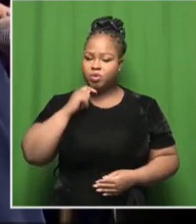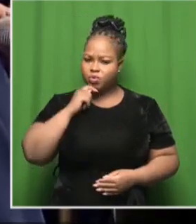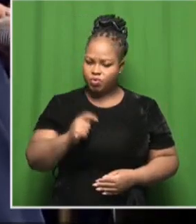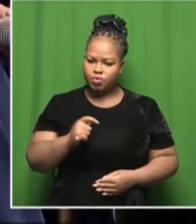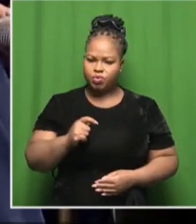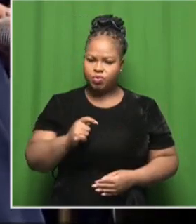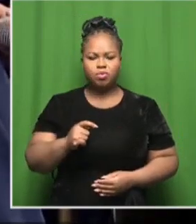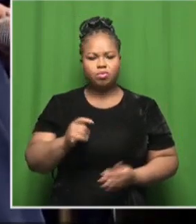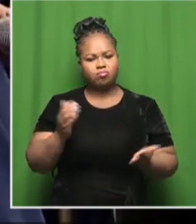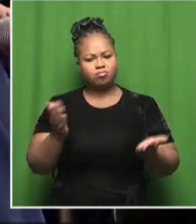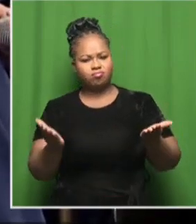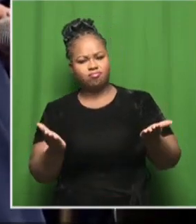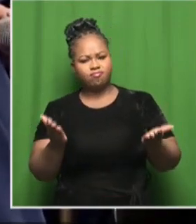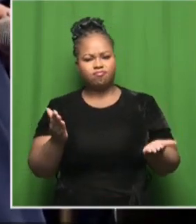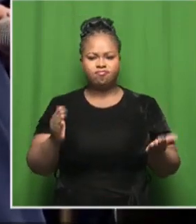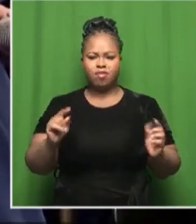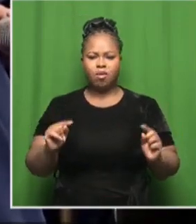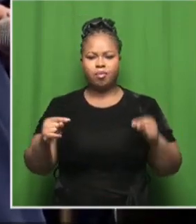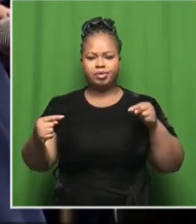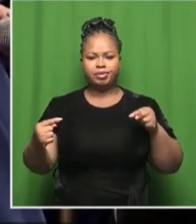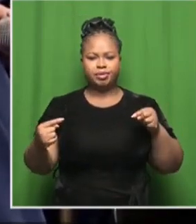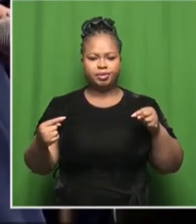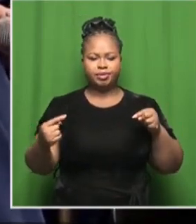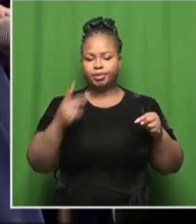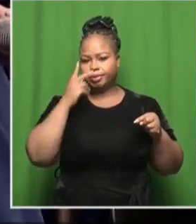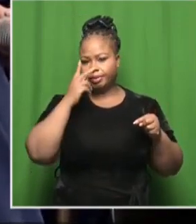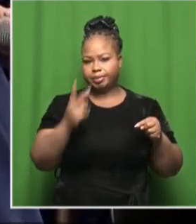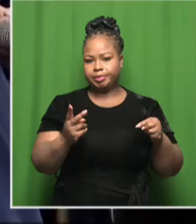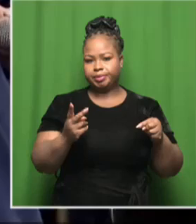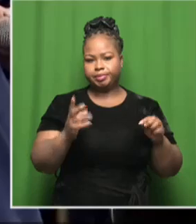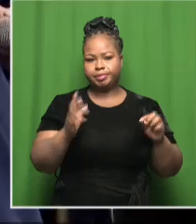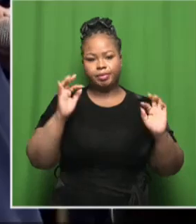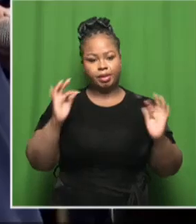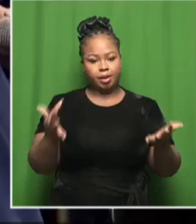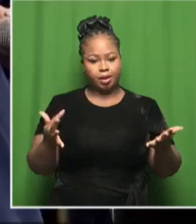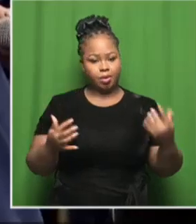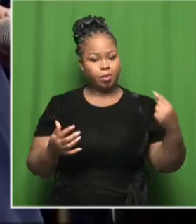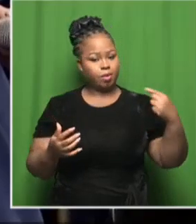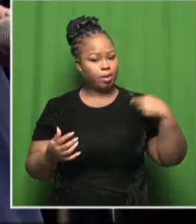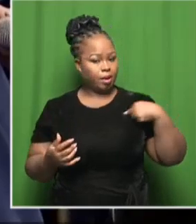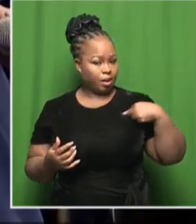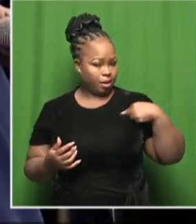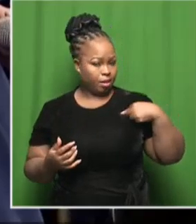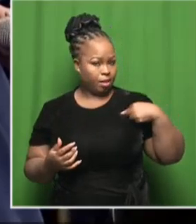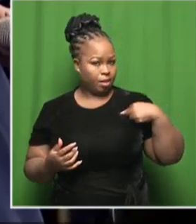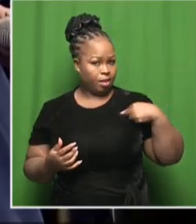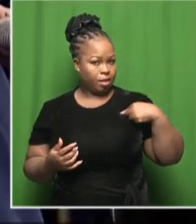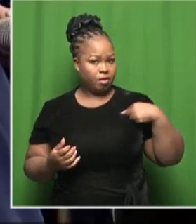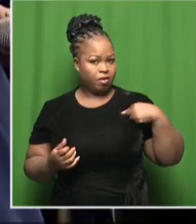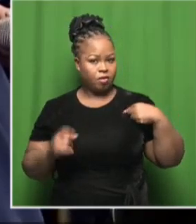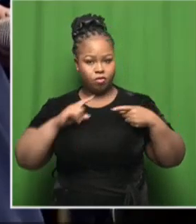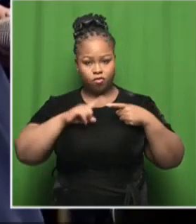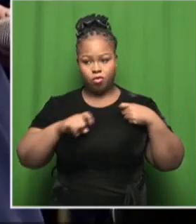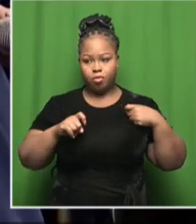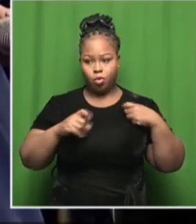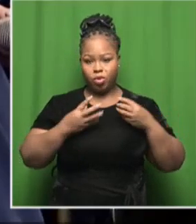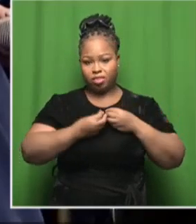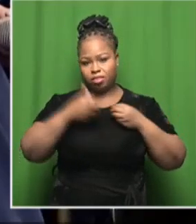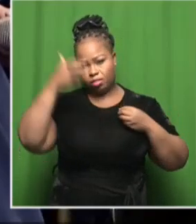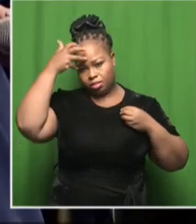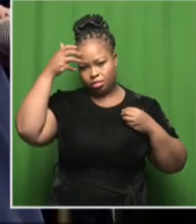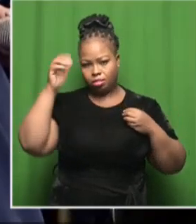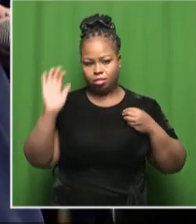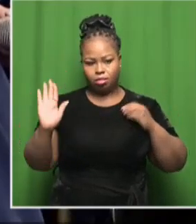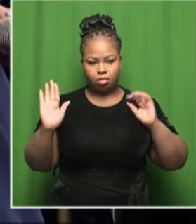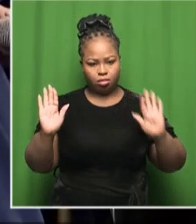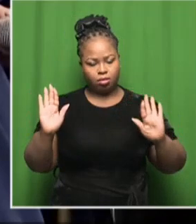contrast among how I, as one of the two nominees, and